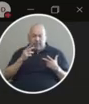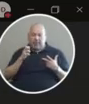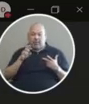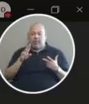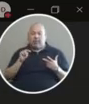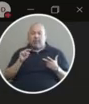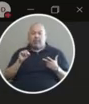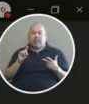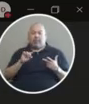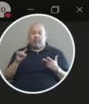Hernandez?